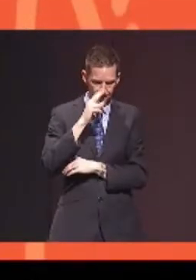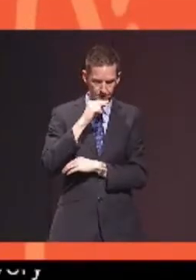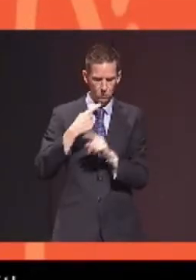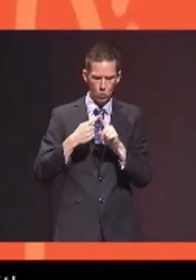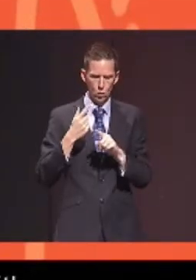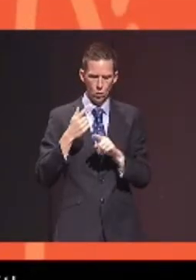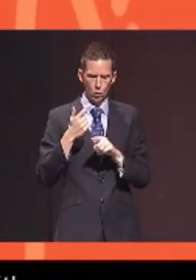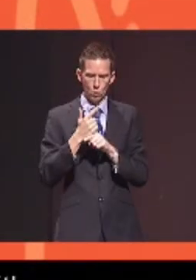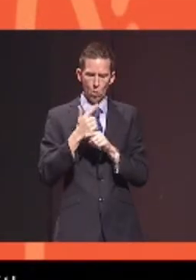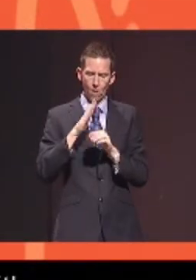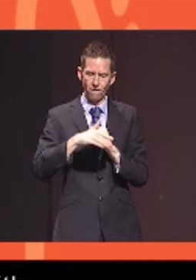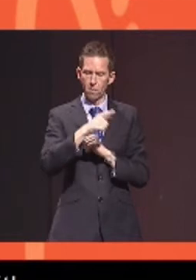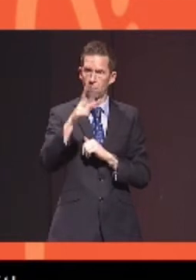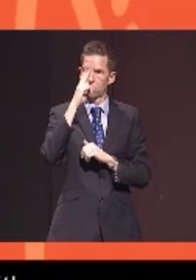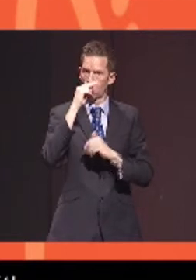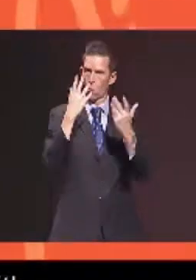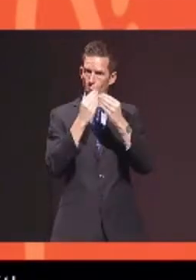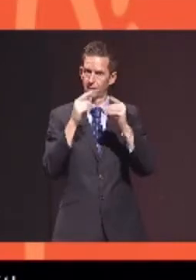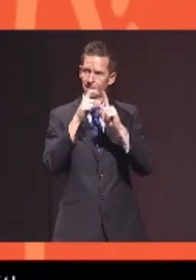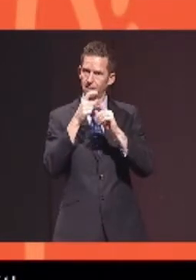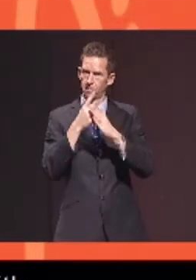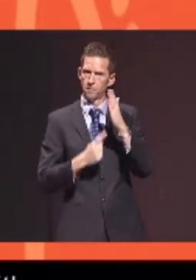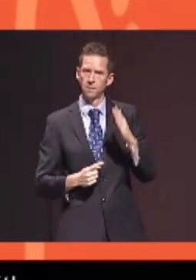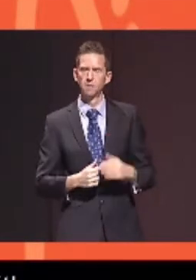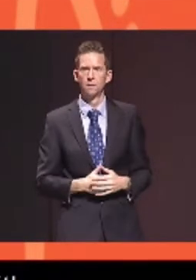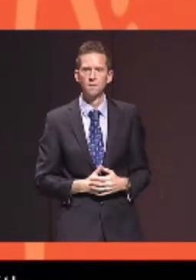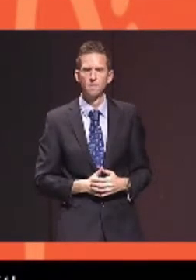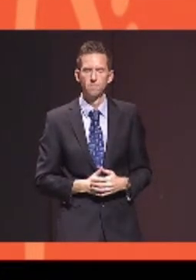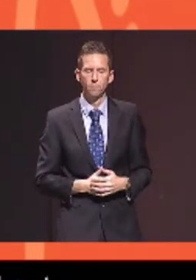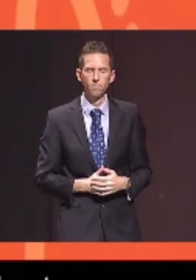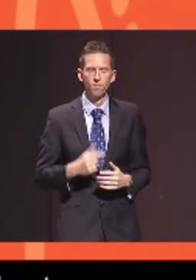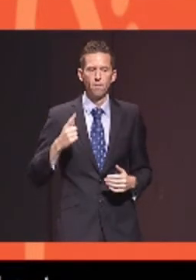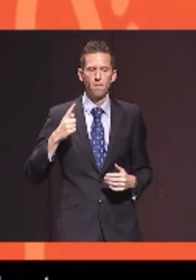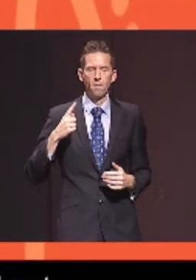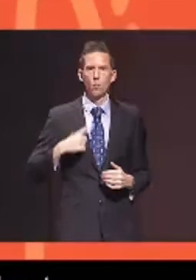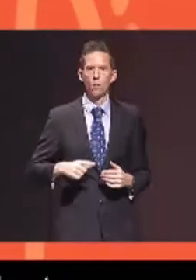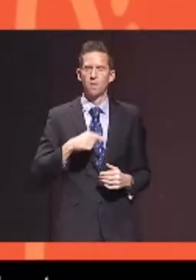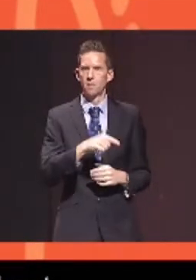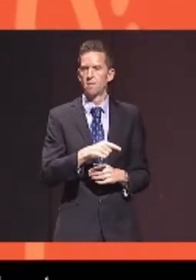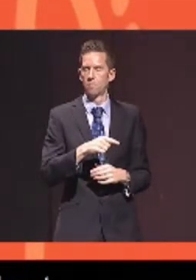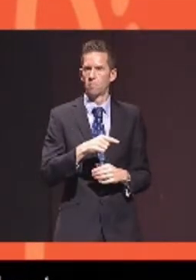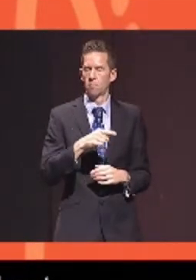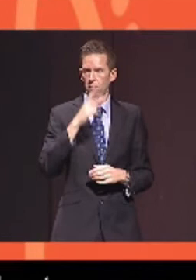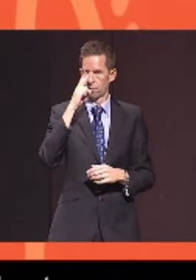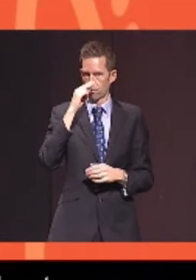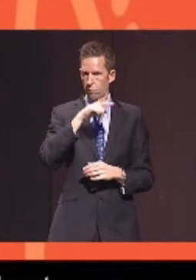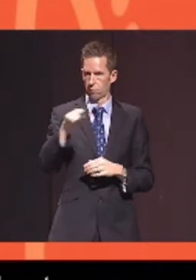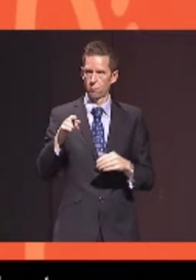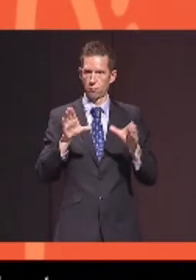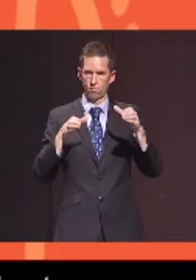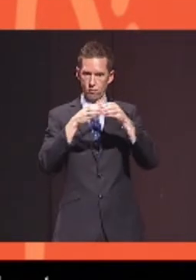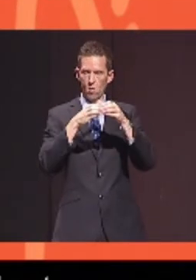we are talking about adolescents with disabilities, because the adolescent population is identified as